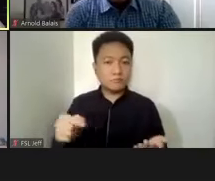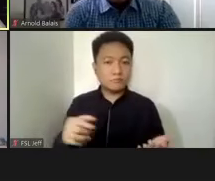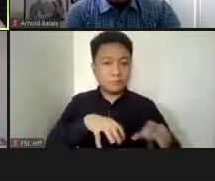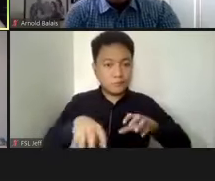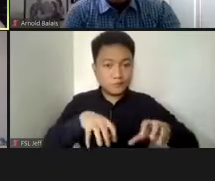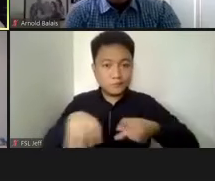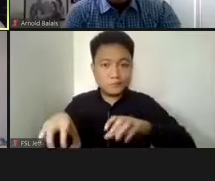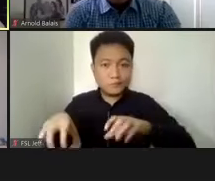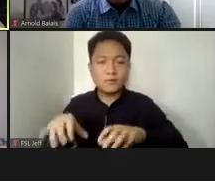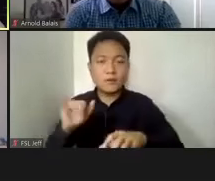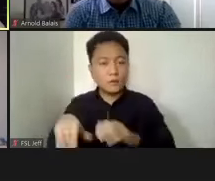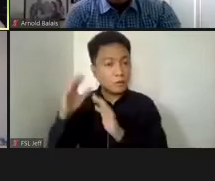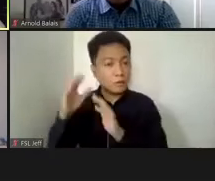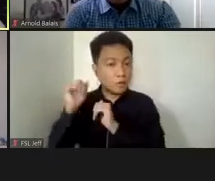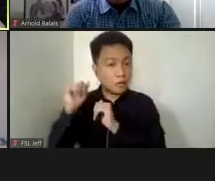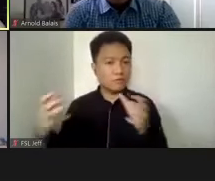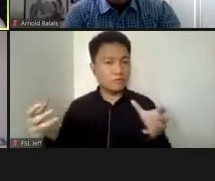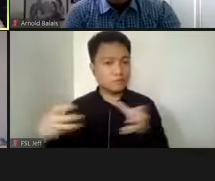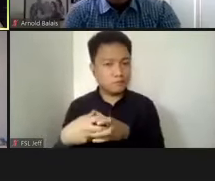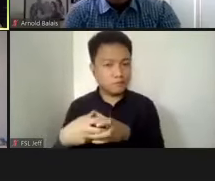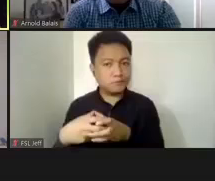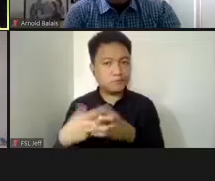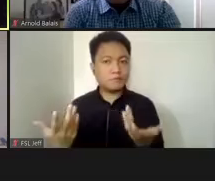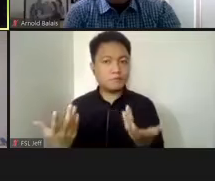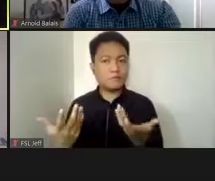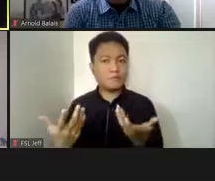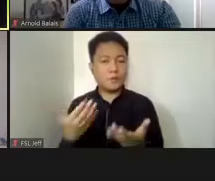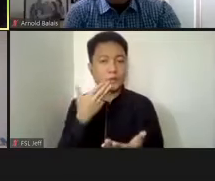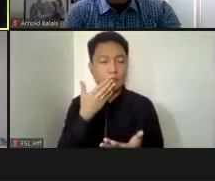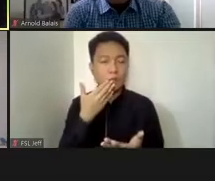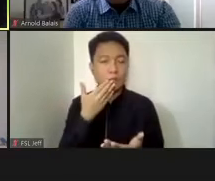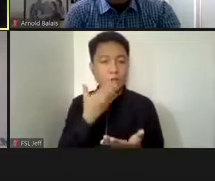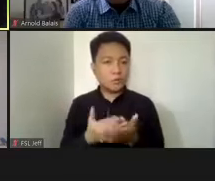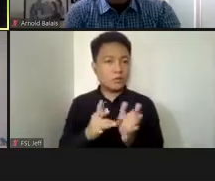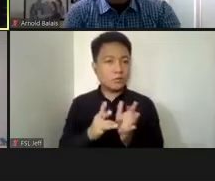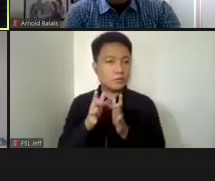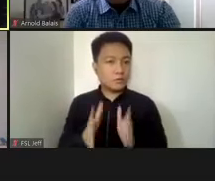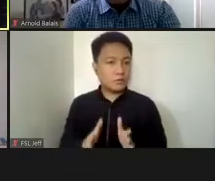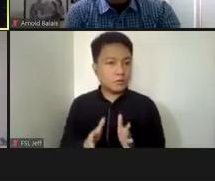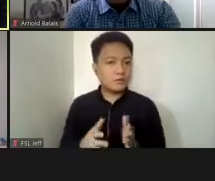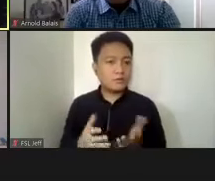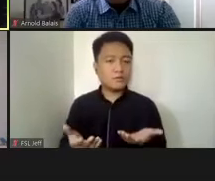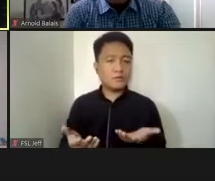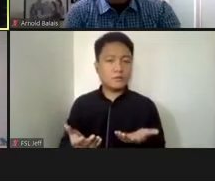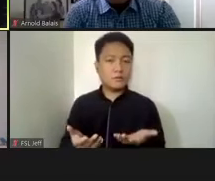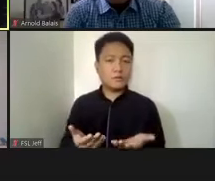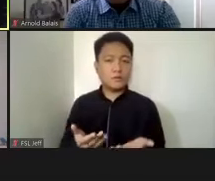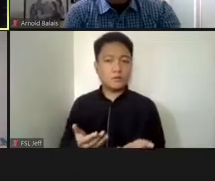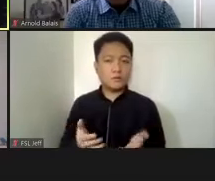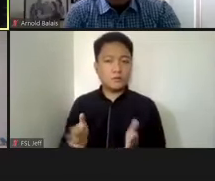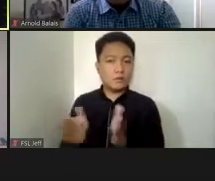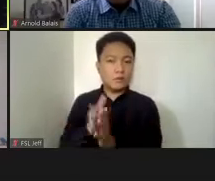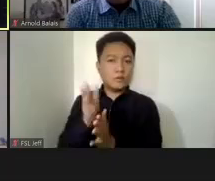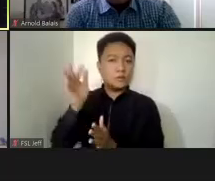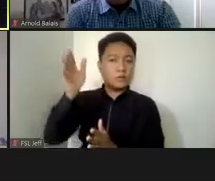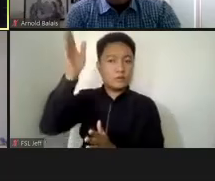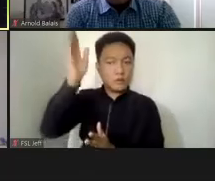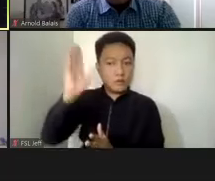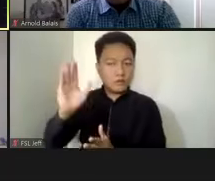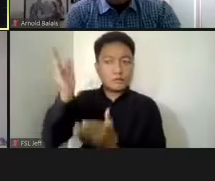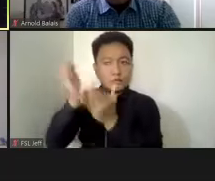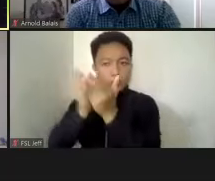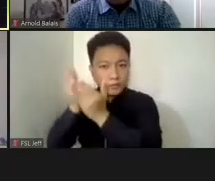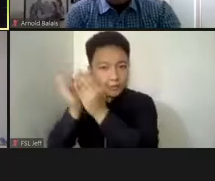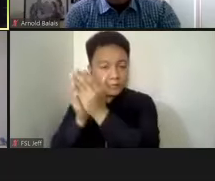praise and glory to God by serving each other. There was a very wise professor that one